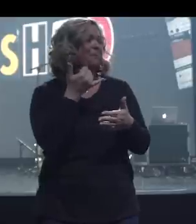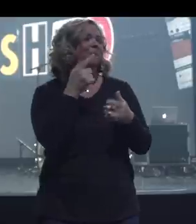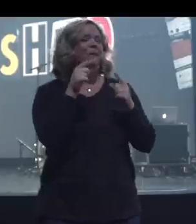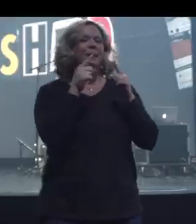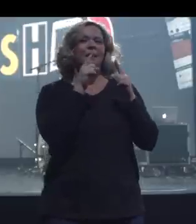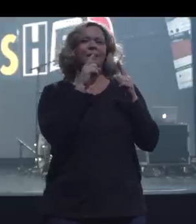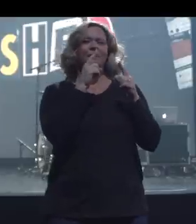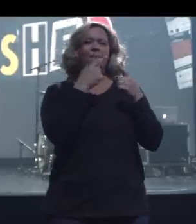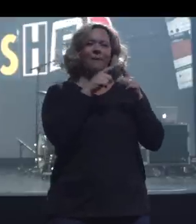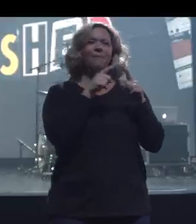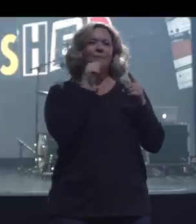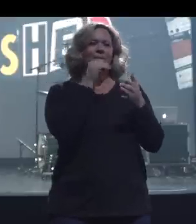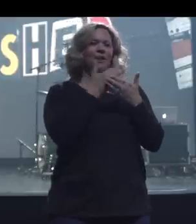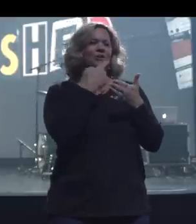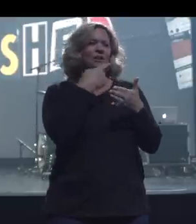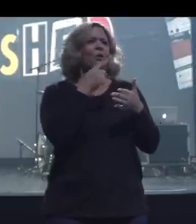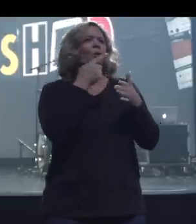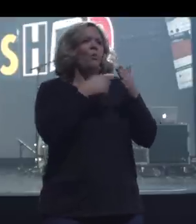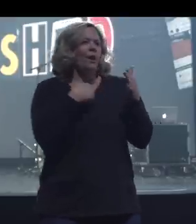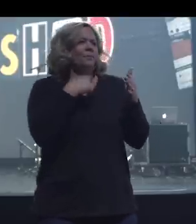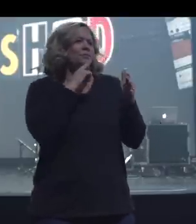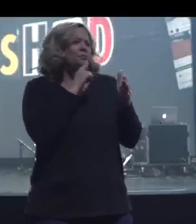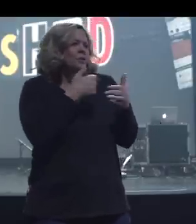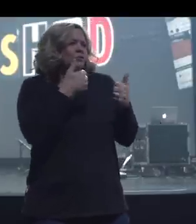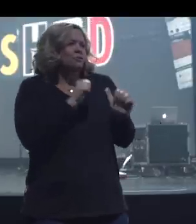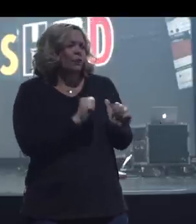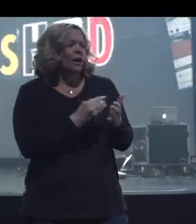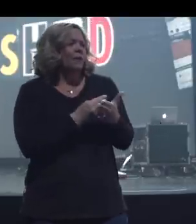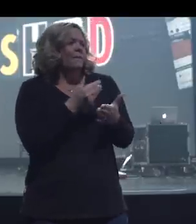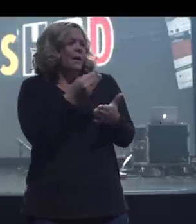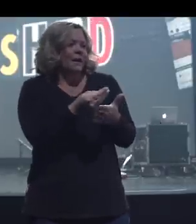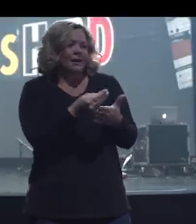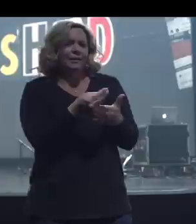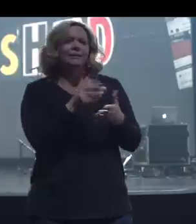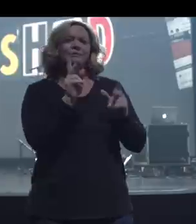really trying to buy was people accepting me.